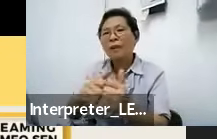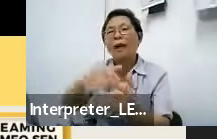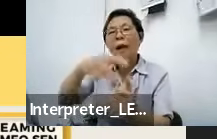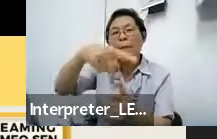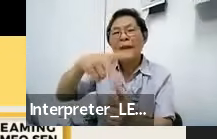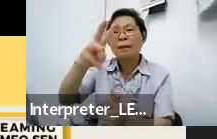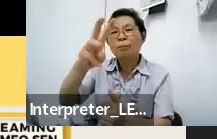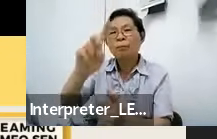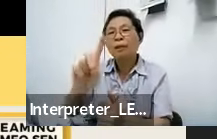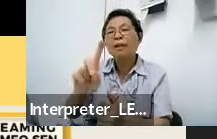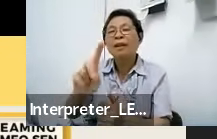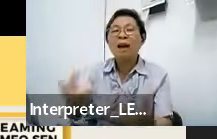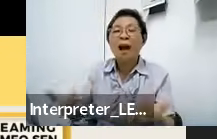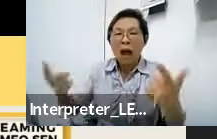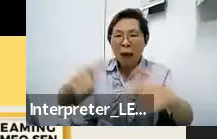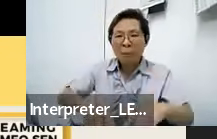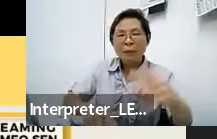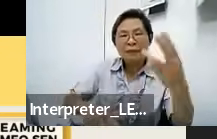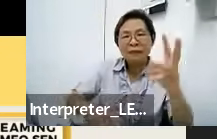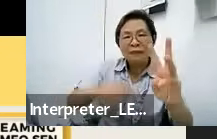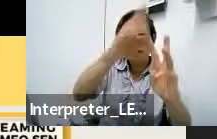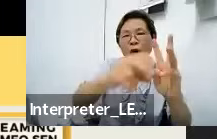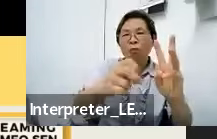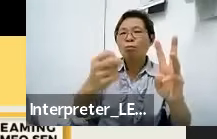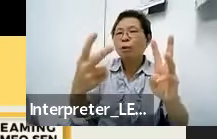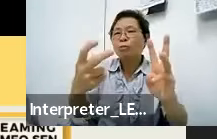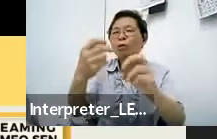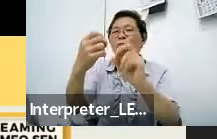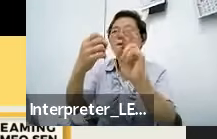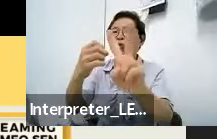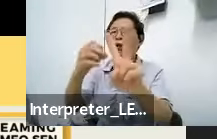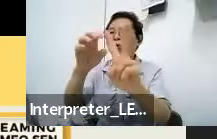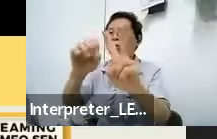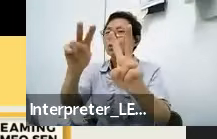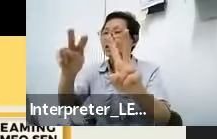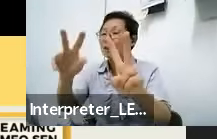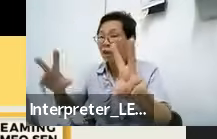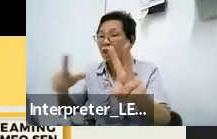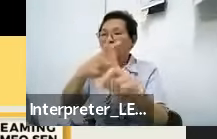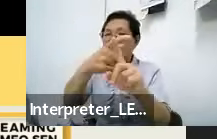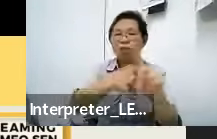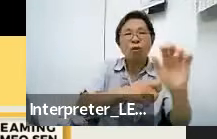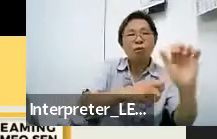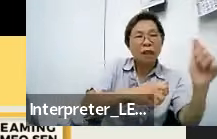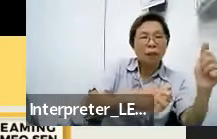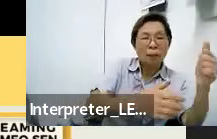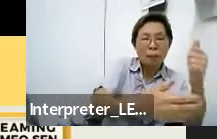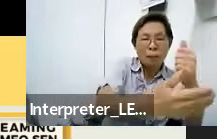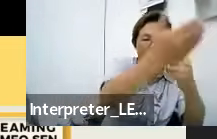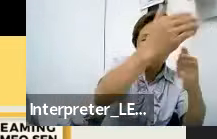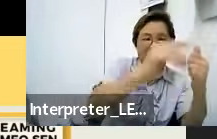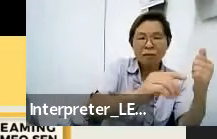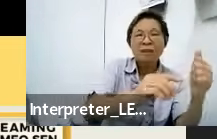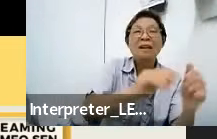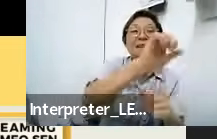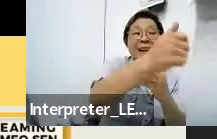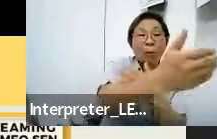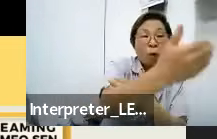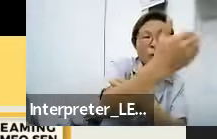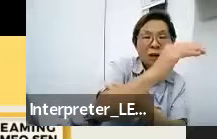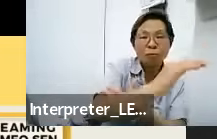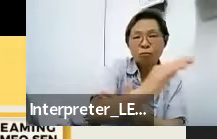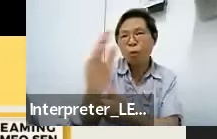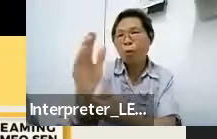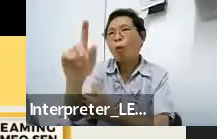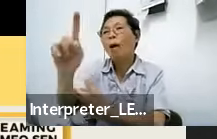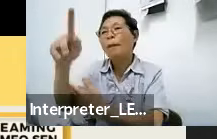happening on the 16th of December, 2023, from 10 in the morning to 1 o'clock in